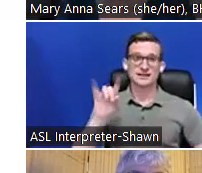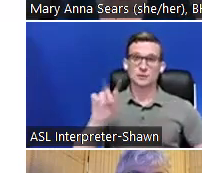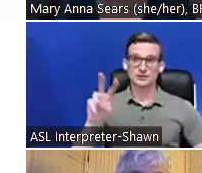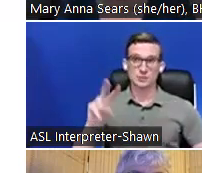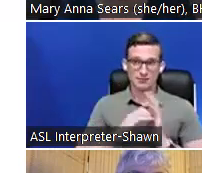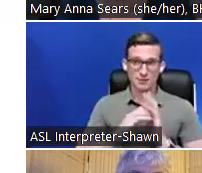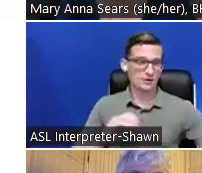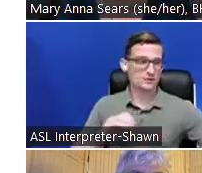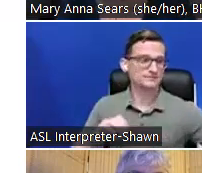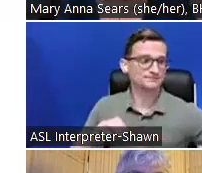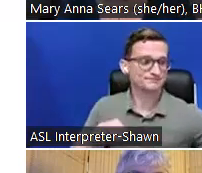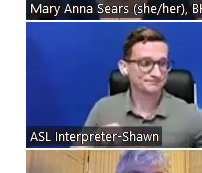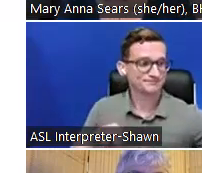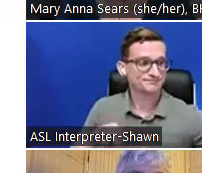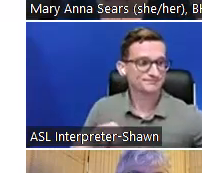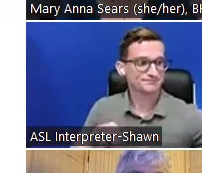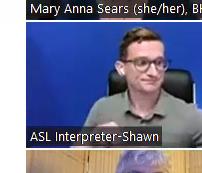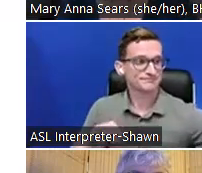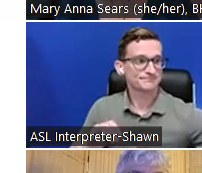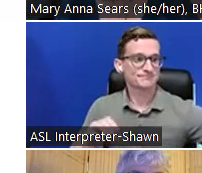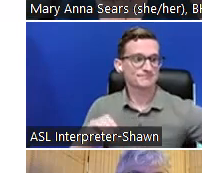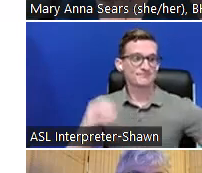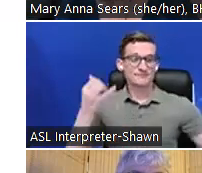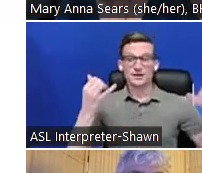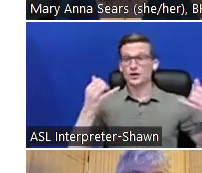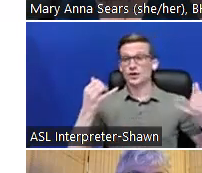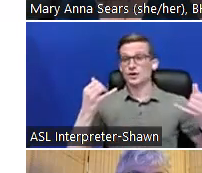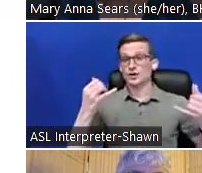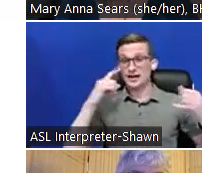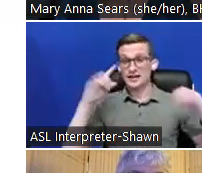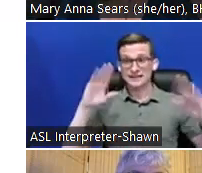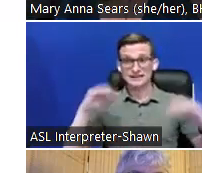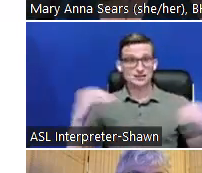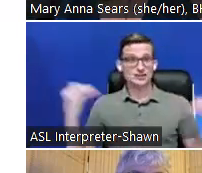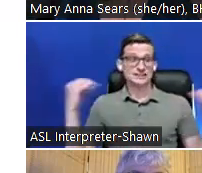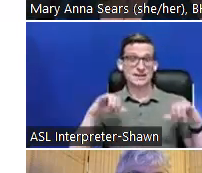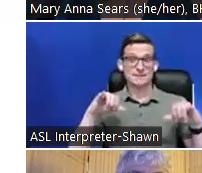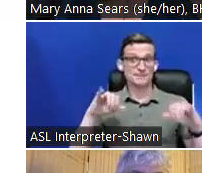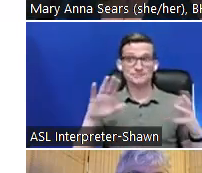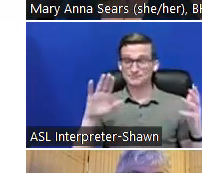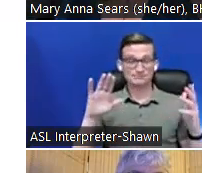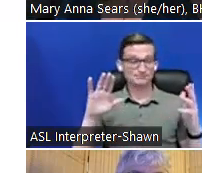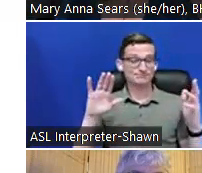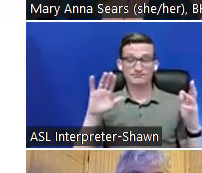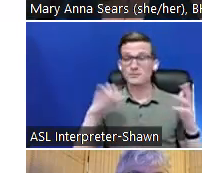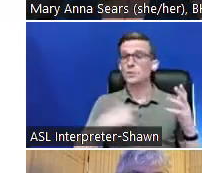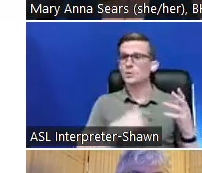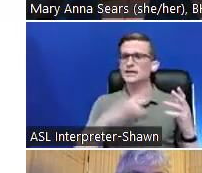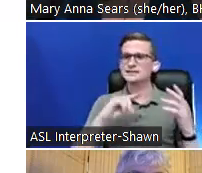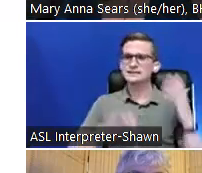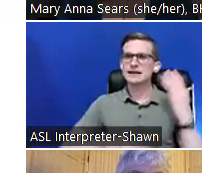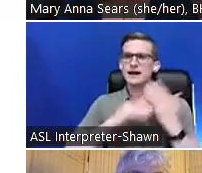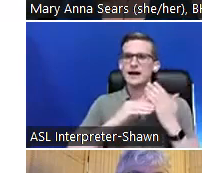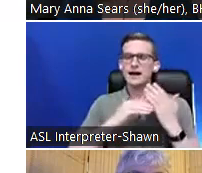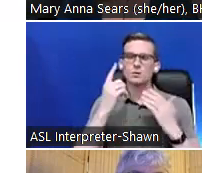Not significantly different from current expectations. We did add into this level of care, again, the